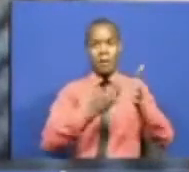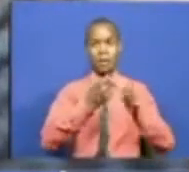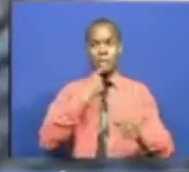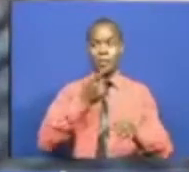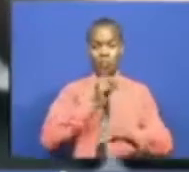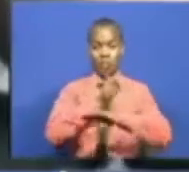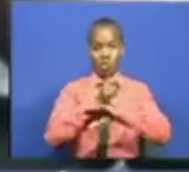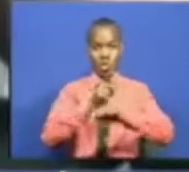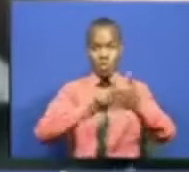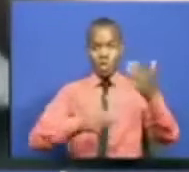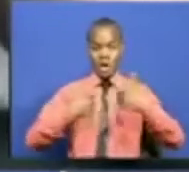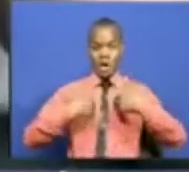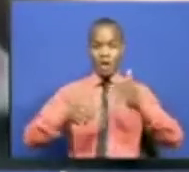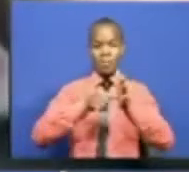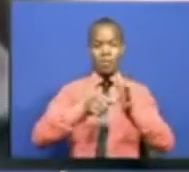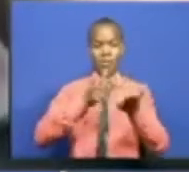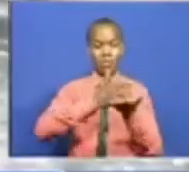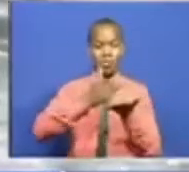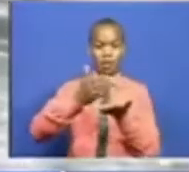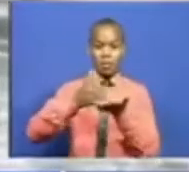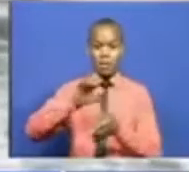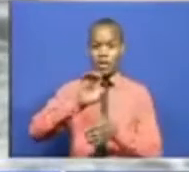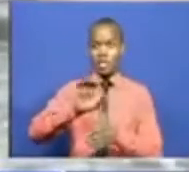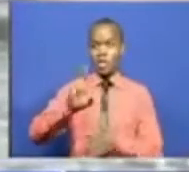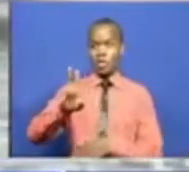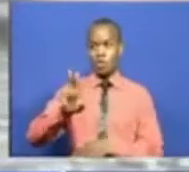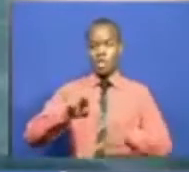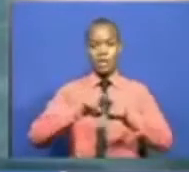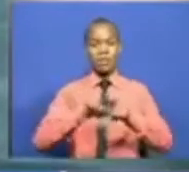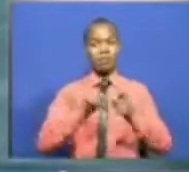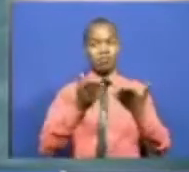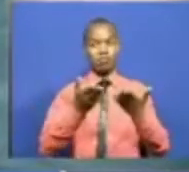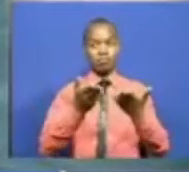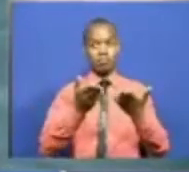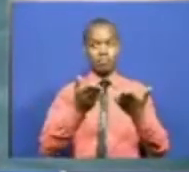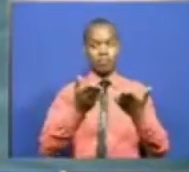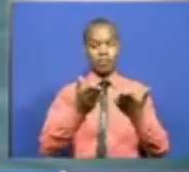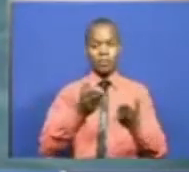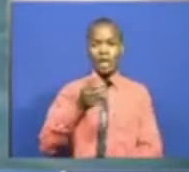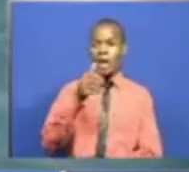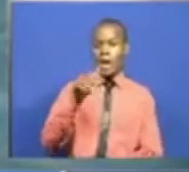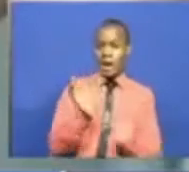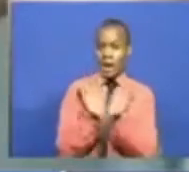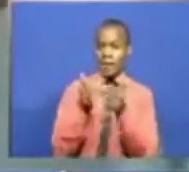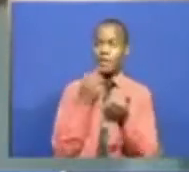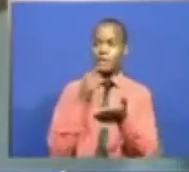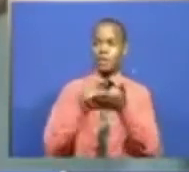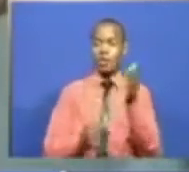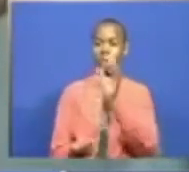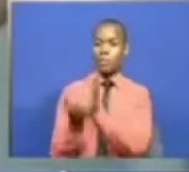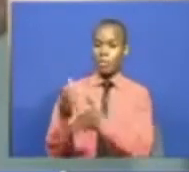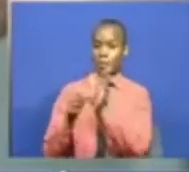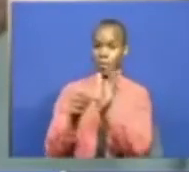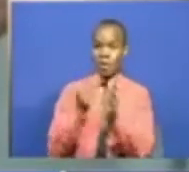of supply issues to the European Union, compounding frustration in the bloc. AstraZeneca said a production problem meant the